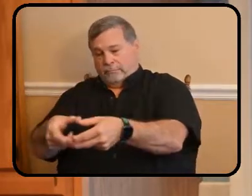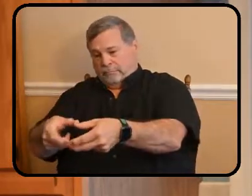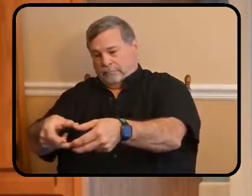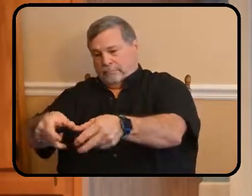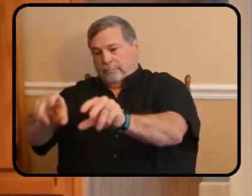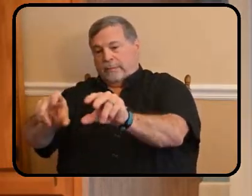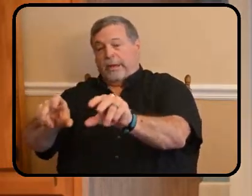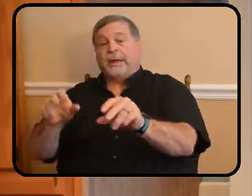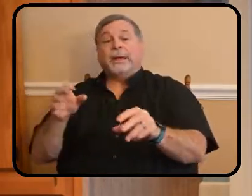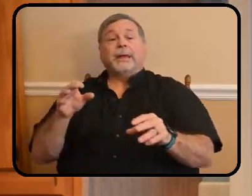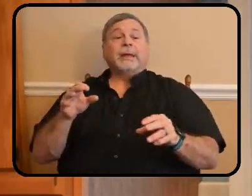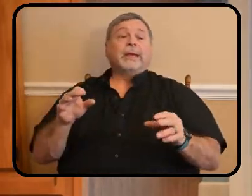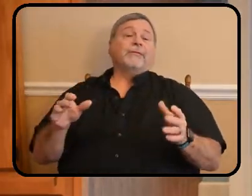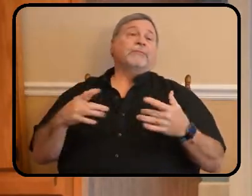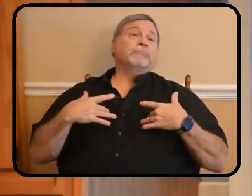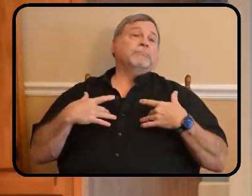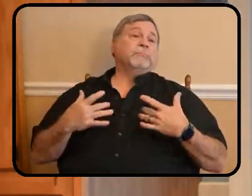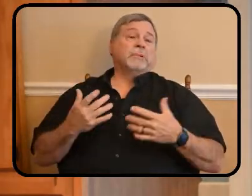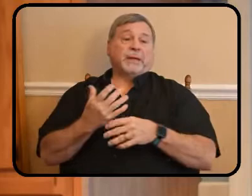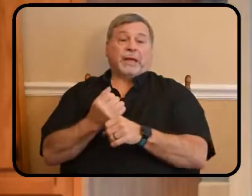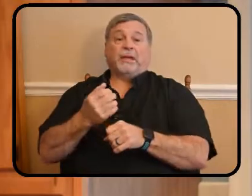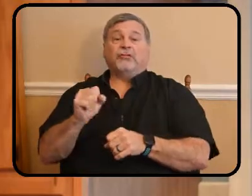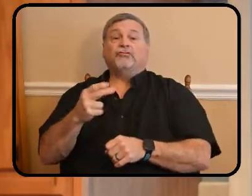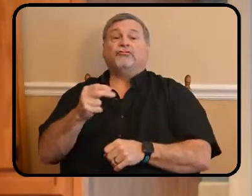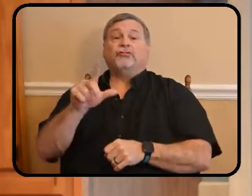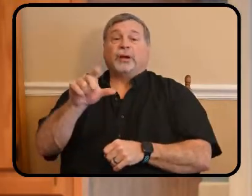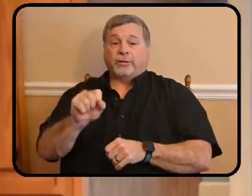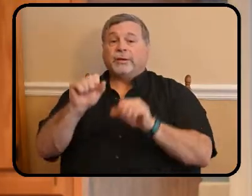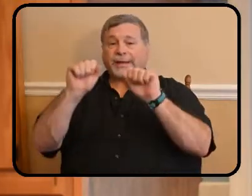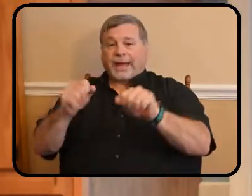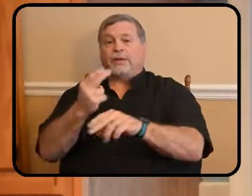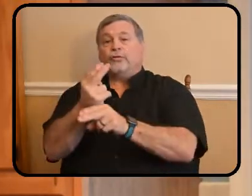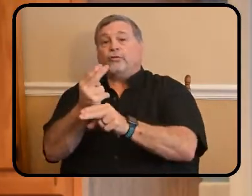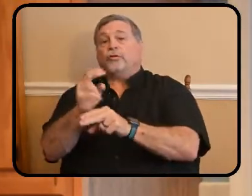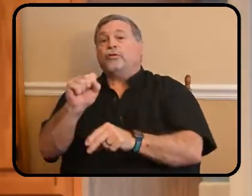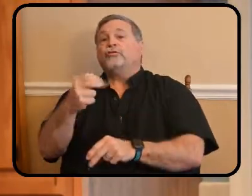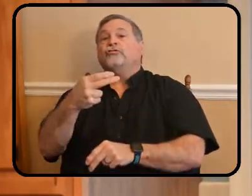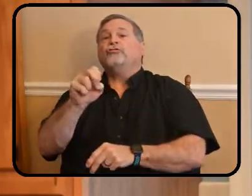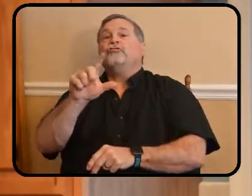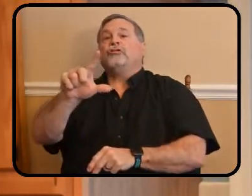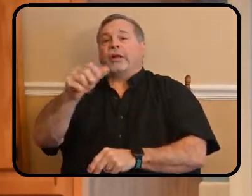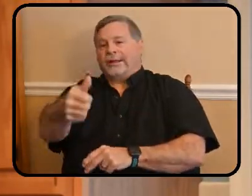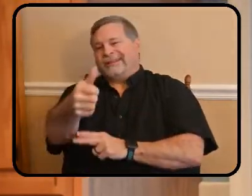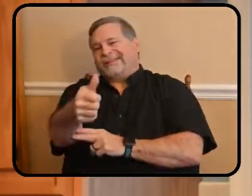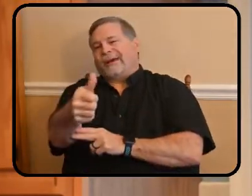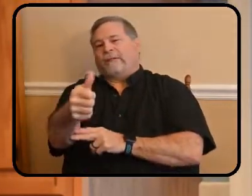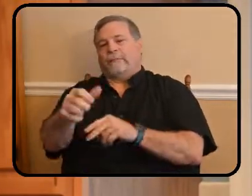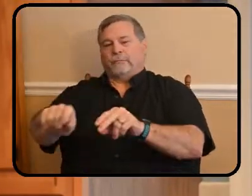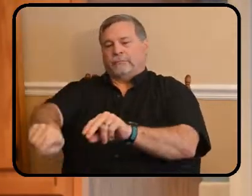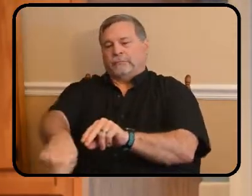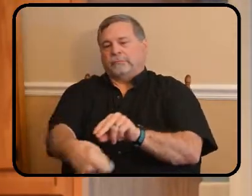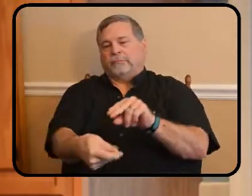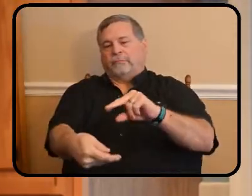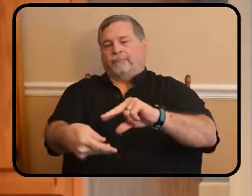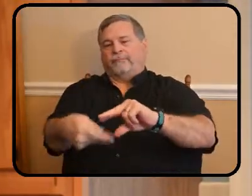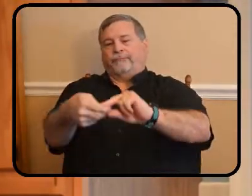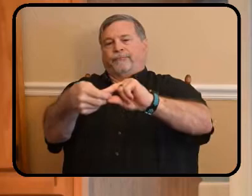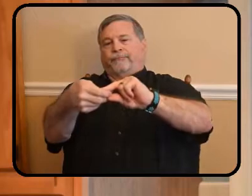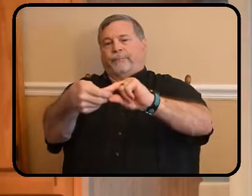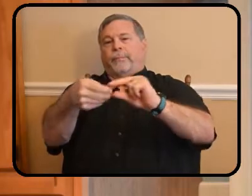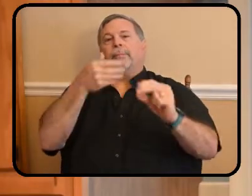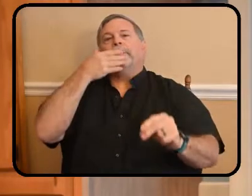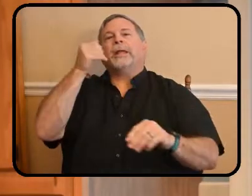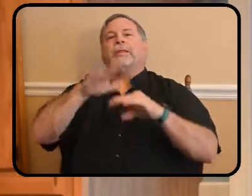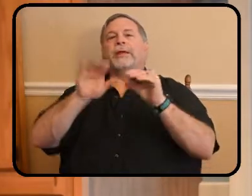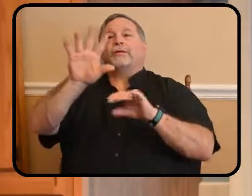Now, if you do happen to get eggshells into your eggs, you can use the shell itself, just use a piece of it. It'll adhere to that shell better than trying to